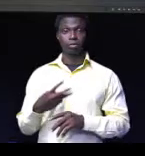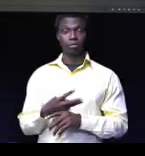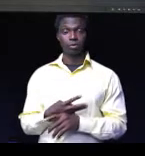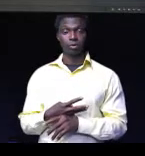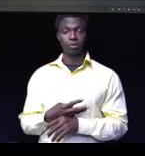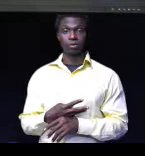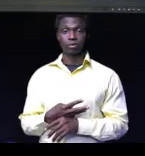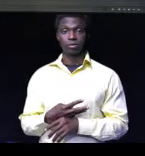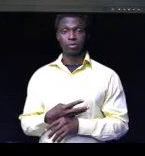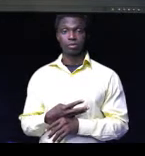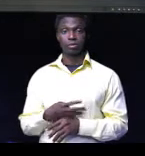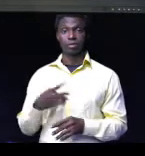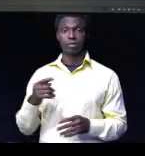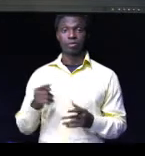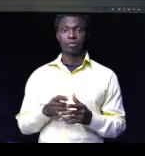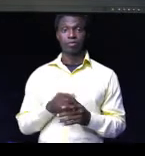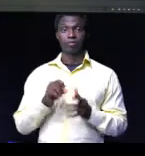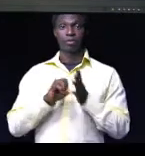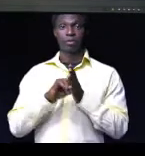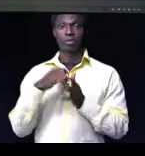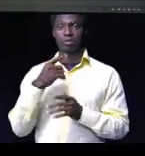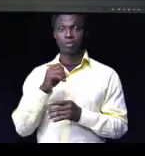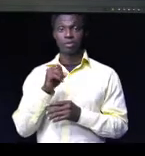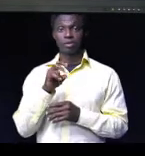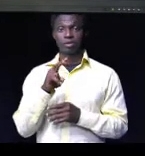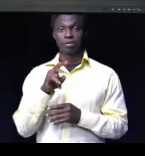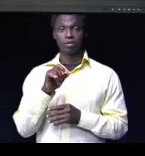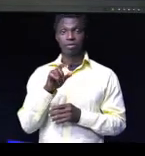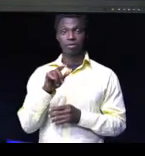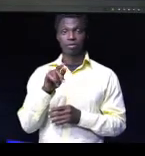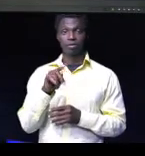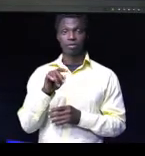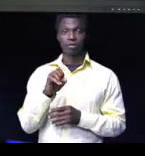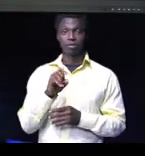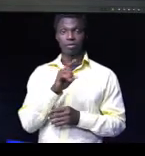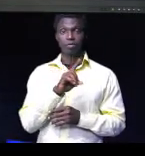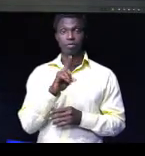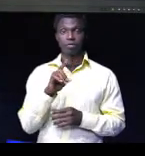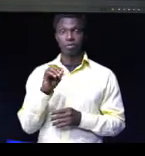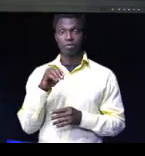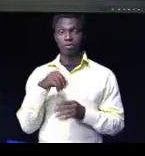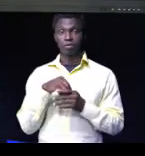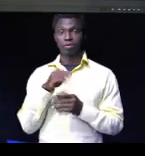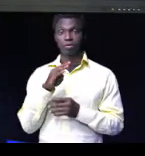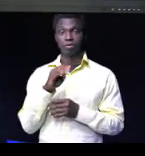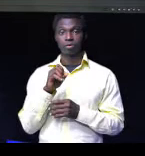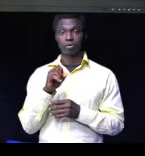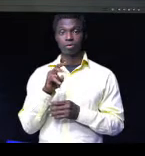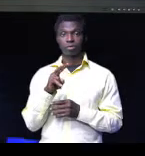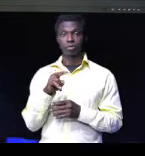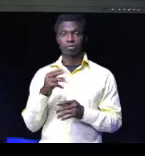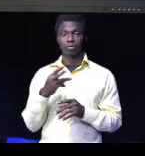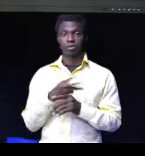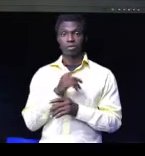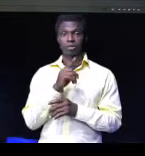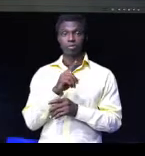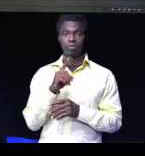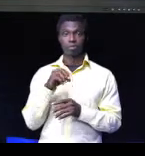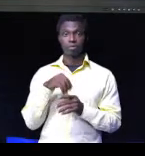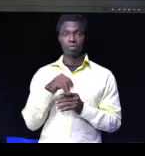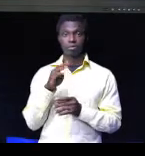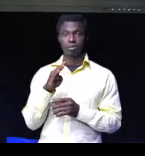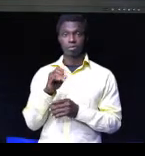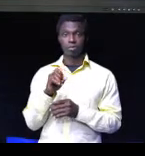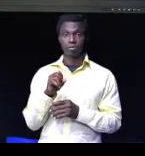multiplied. This first example says that we're to evaluate 110 in base 2 times 11 in base